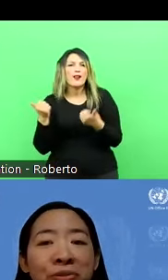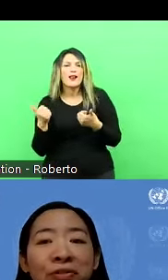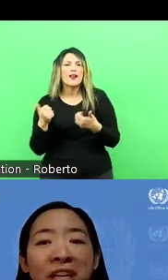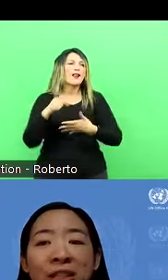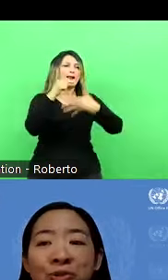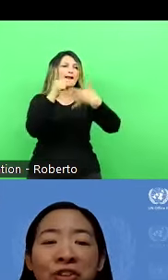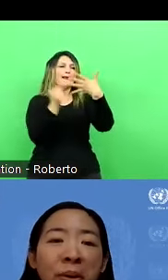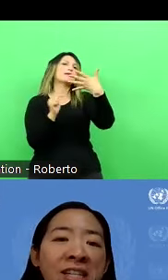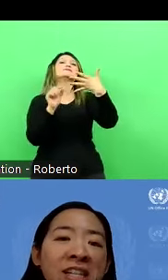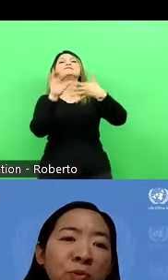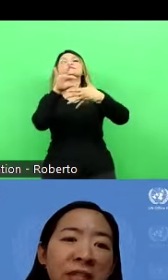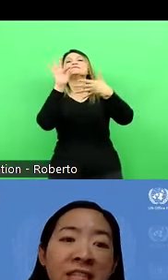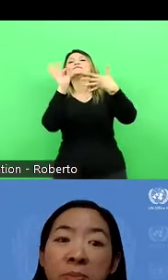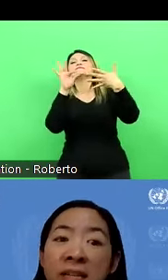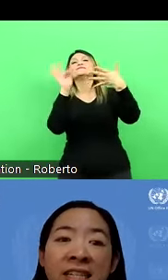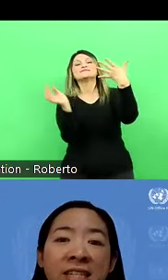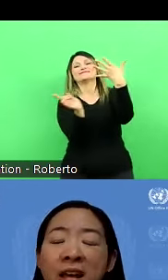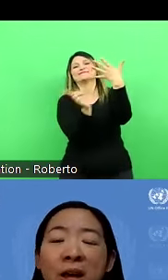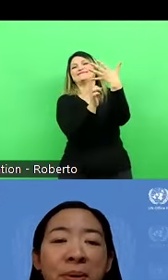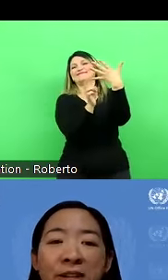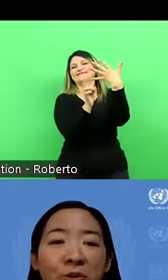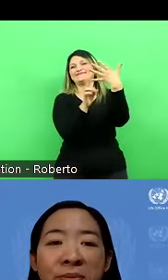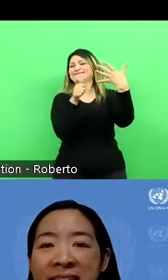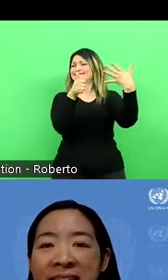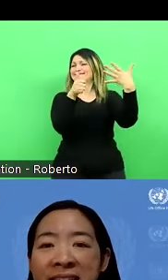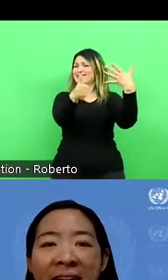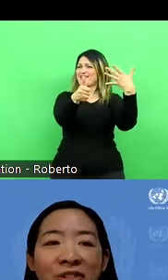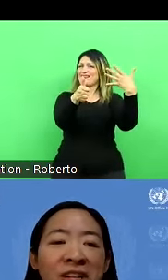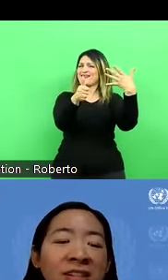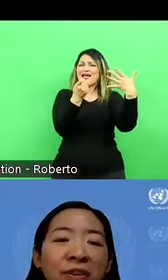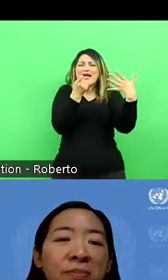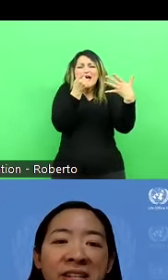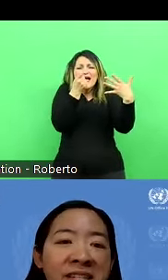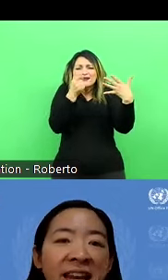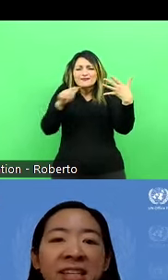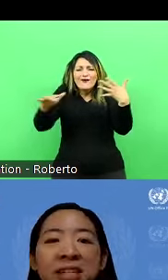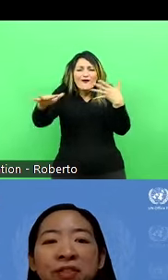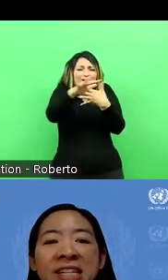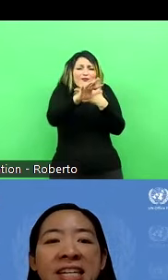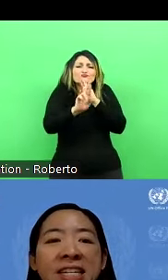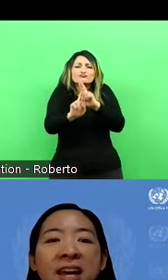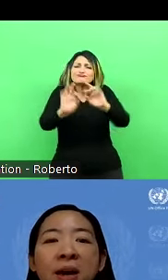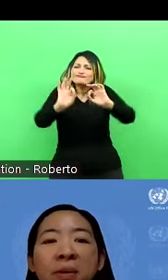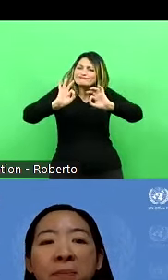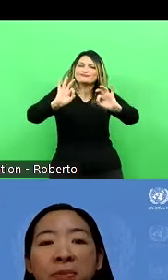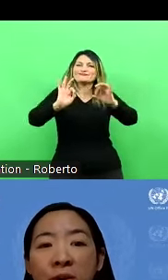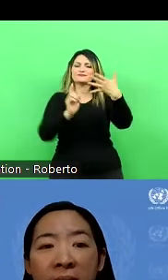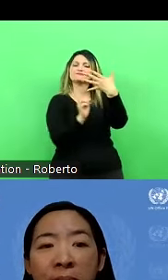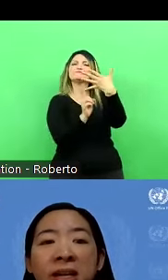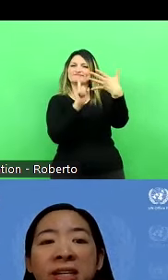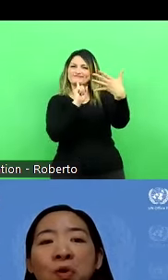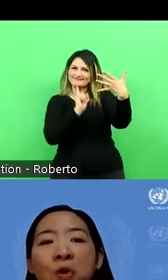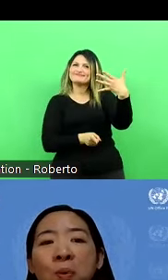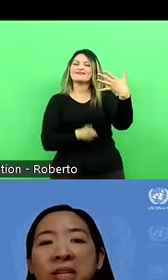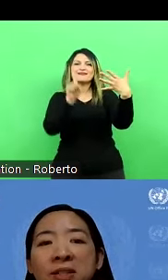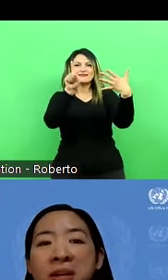actually improve the inclusion of persons with disabilities by doing many actions, from understanding the different needs,